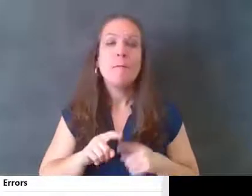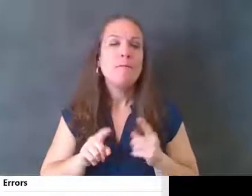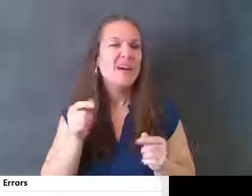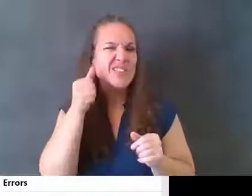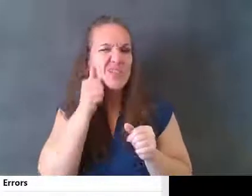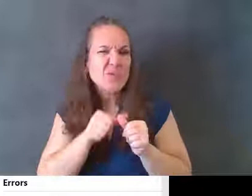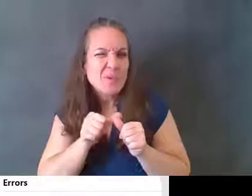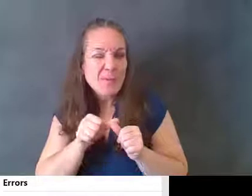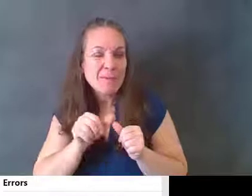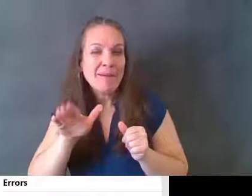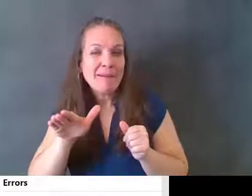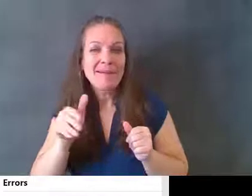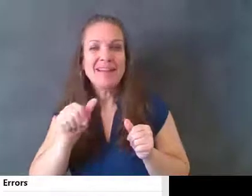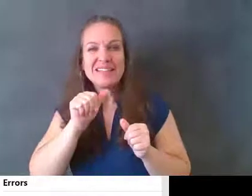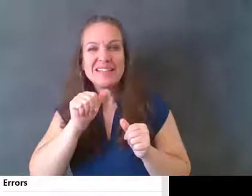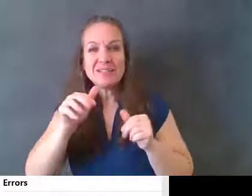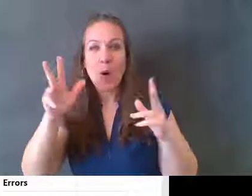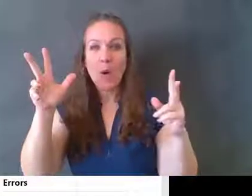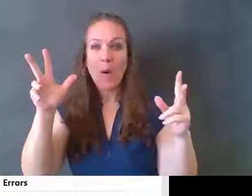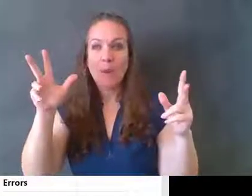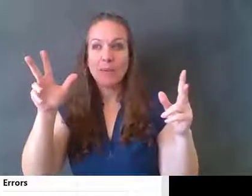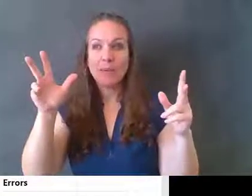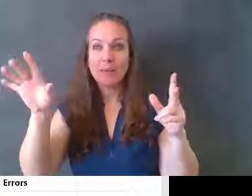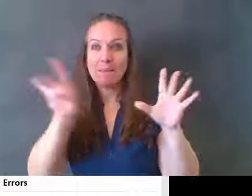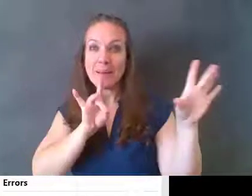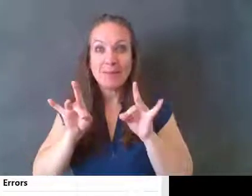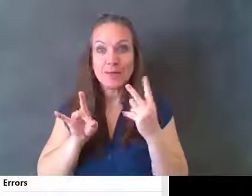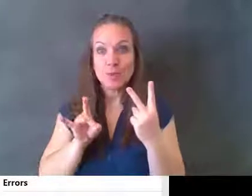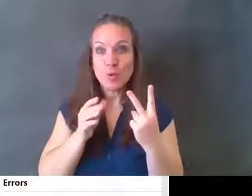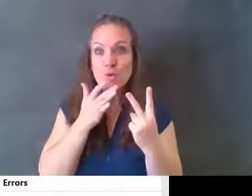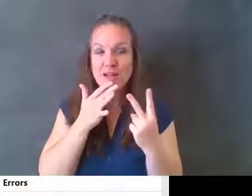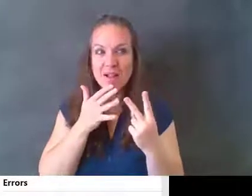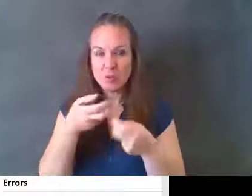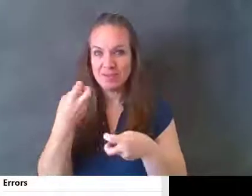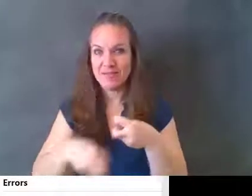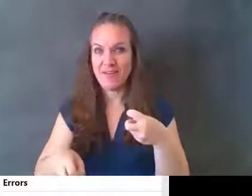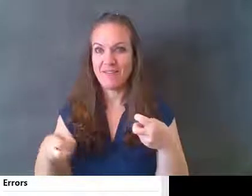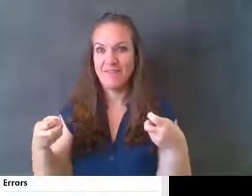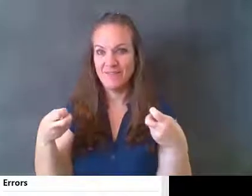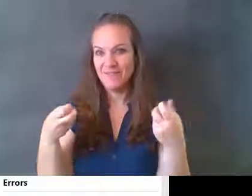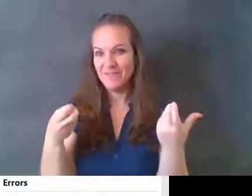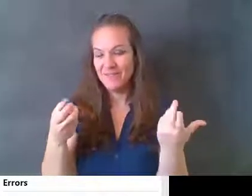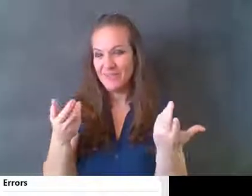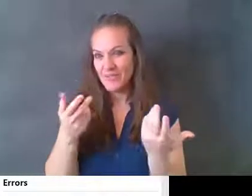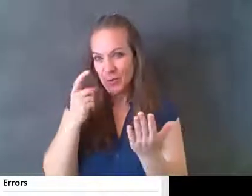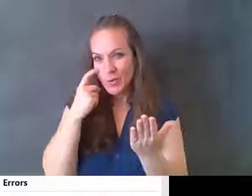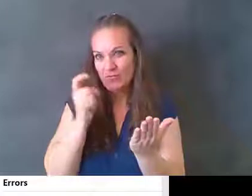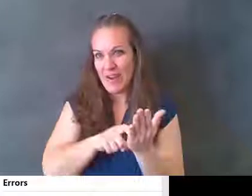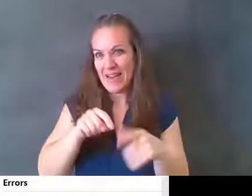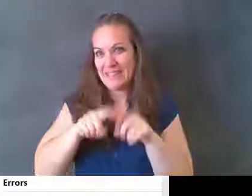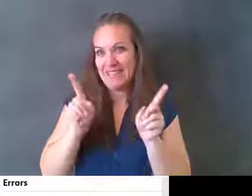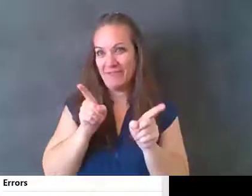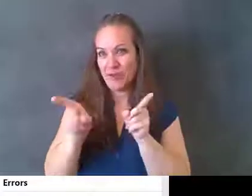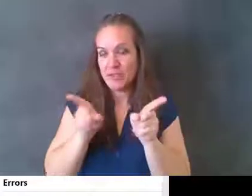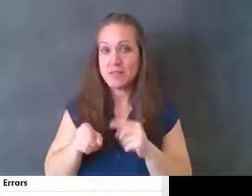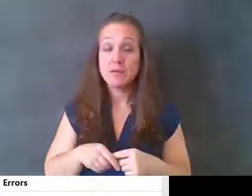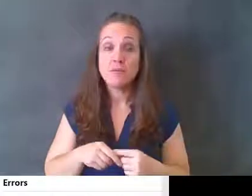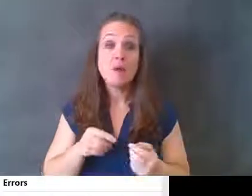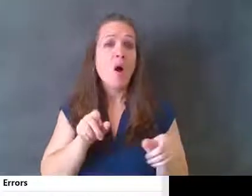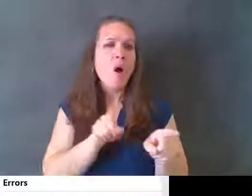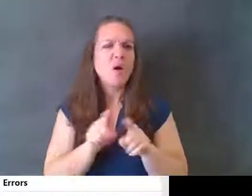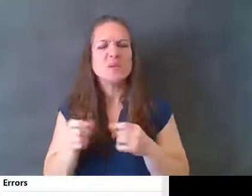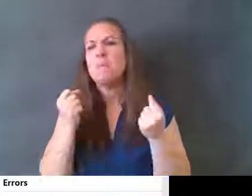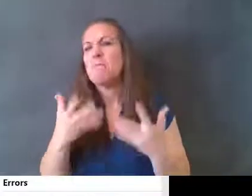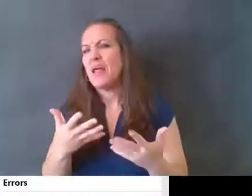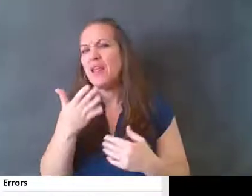to not put things together that would be difficult for someone with color blindness to see. And there's lots of other good color tools online you